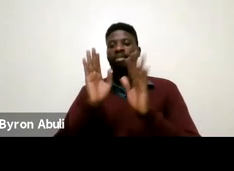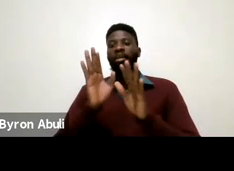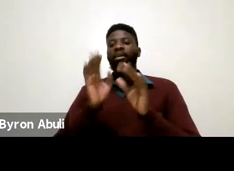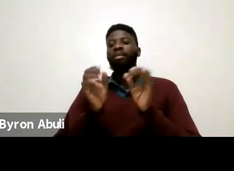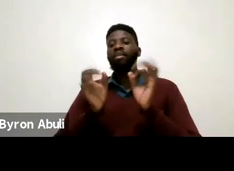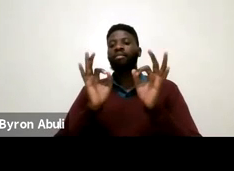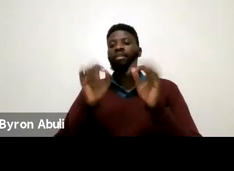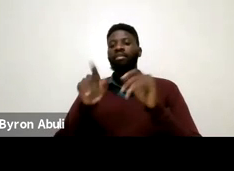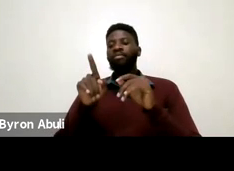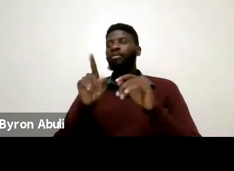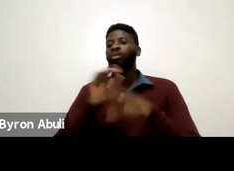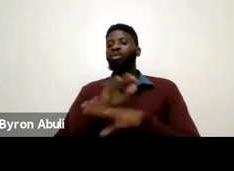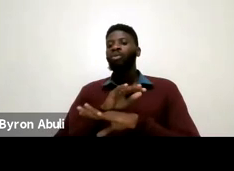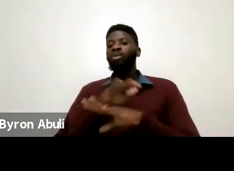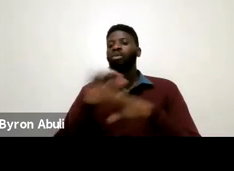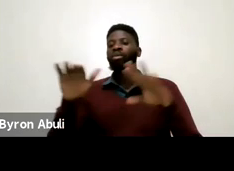set